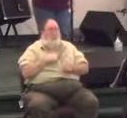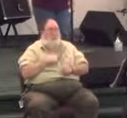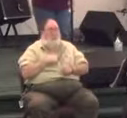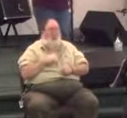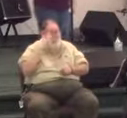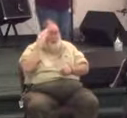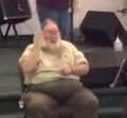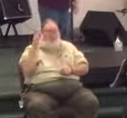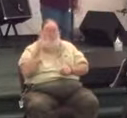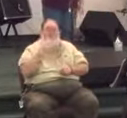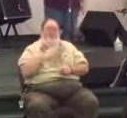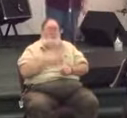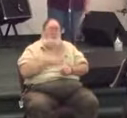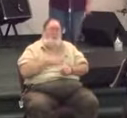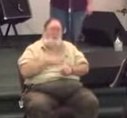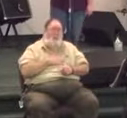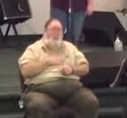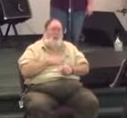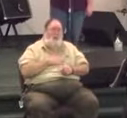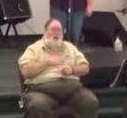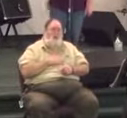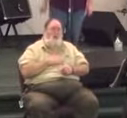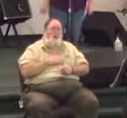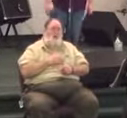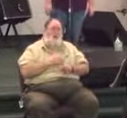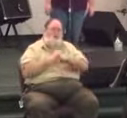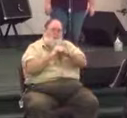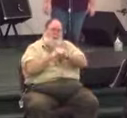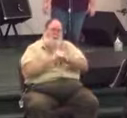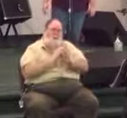So let's see where the worship takes us this morning.